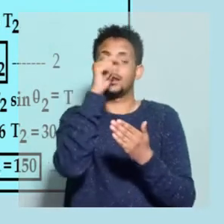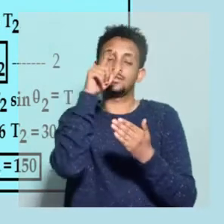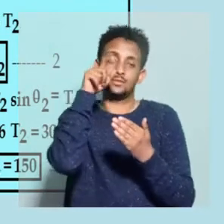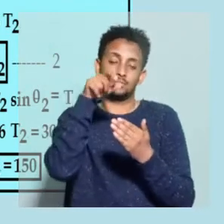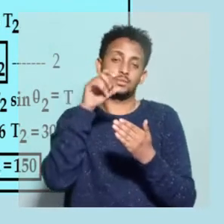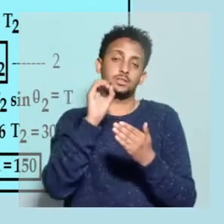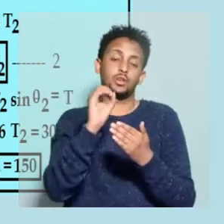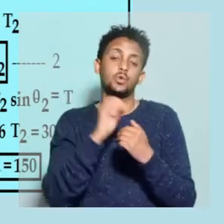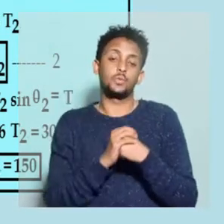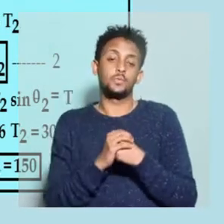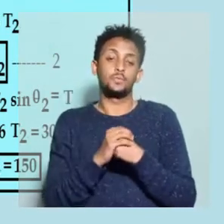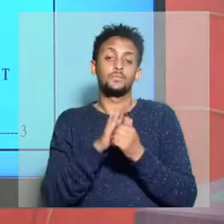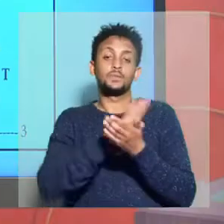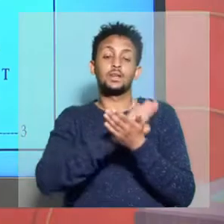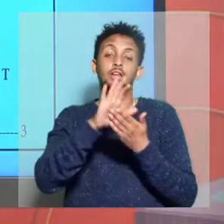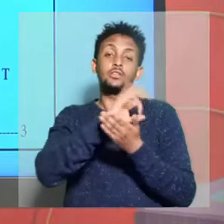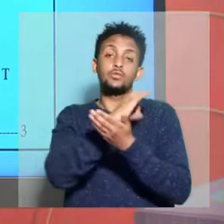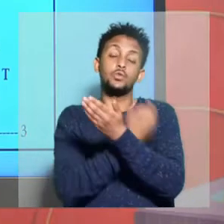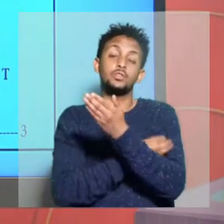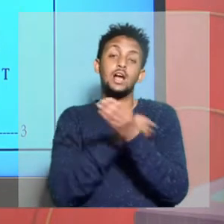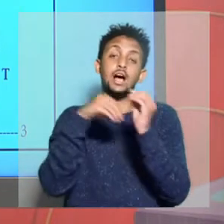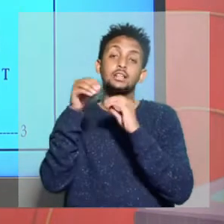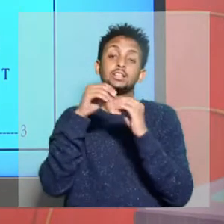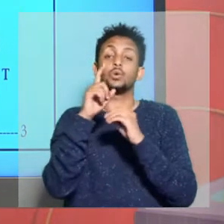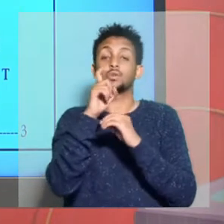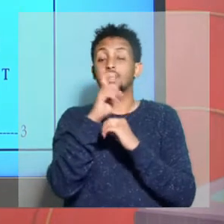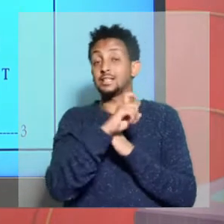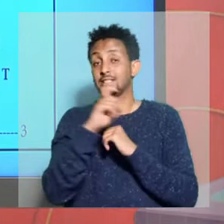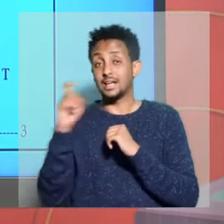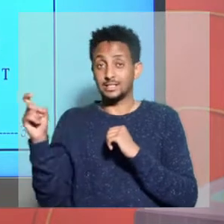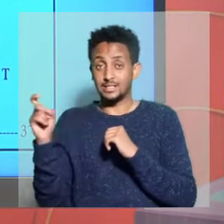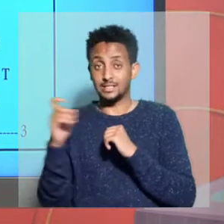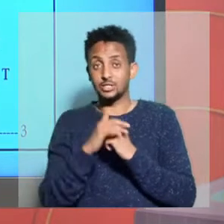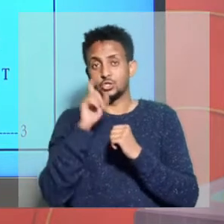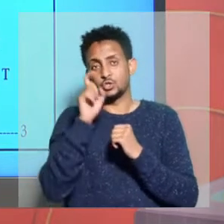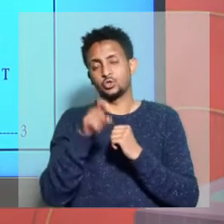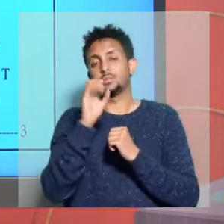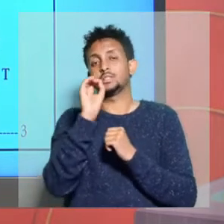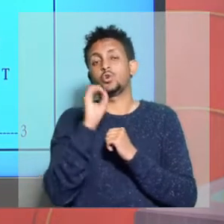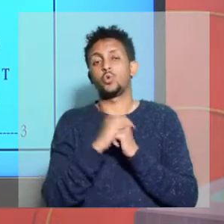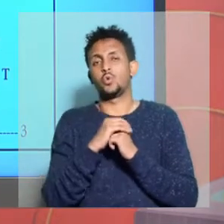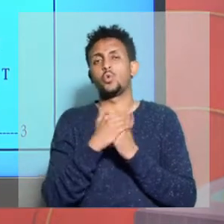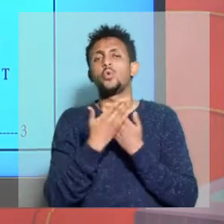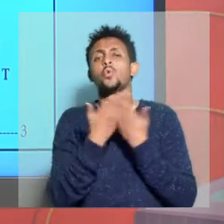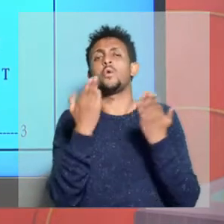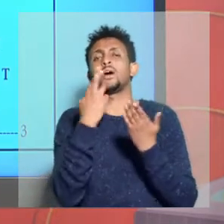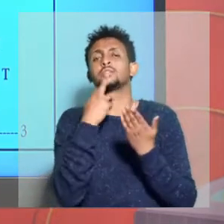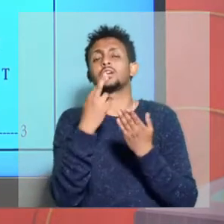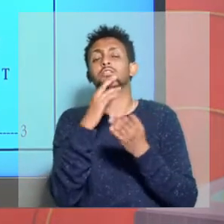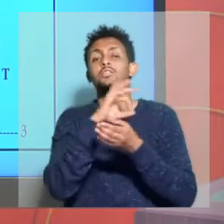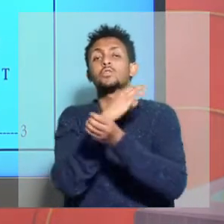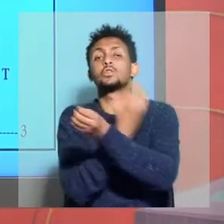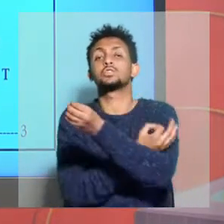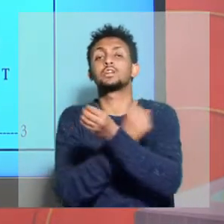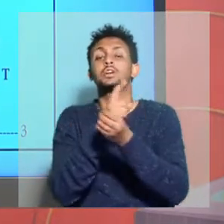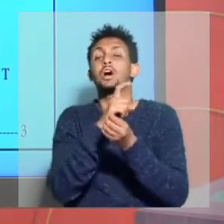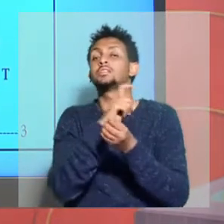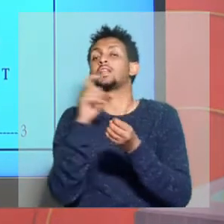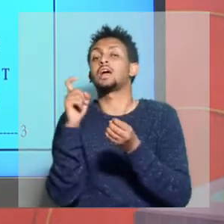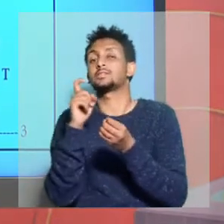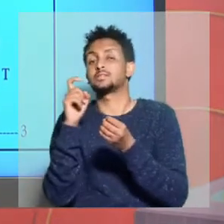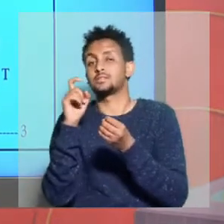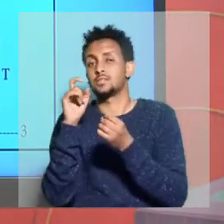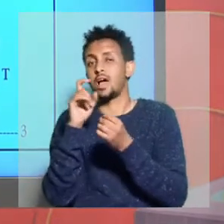0. The net force which are acting along the x-axis should be 0. What are the forces which are acting along the